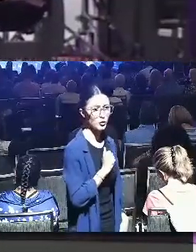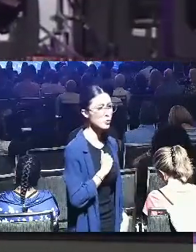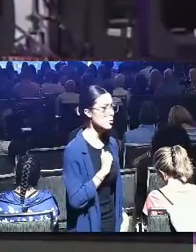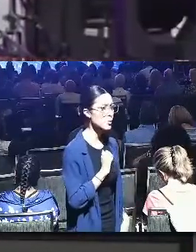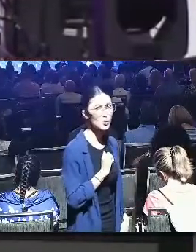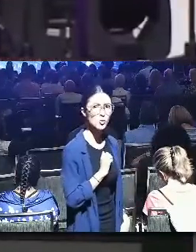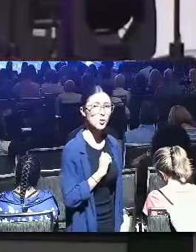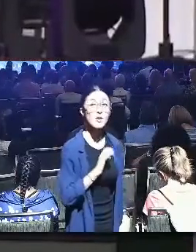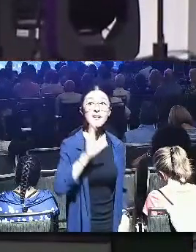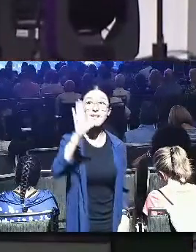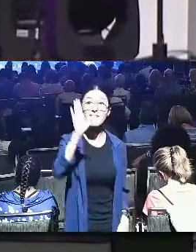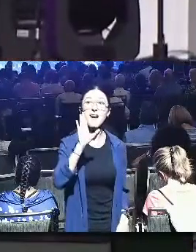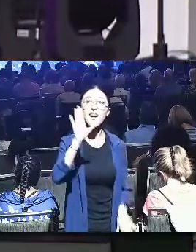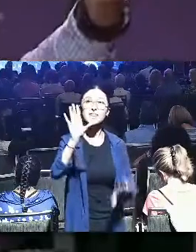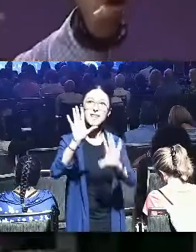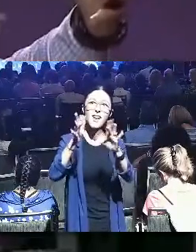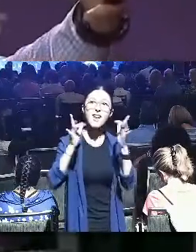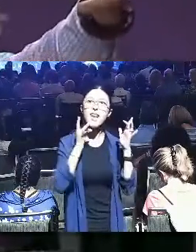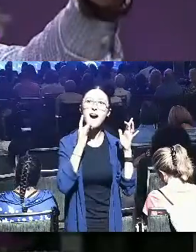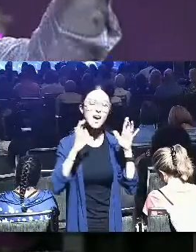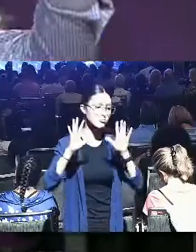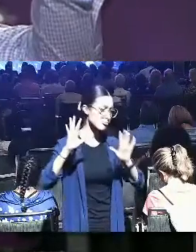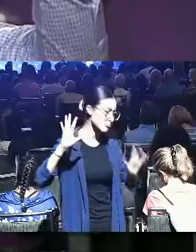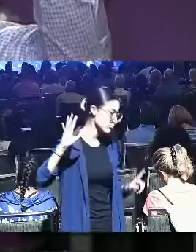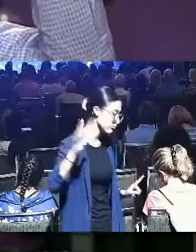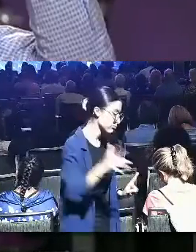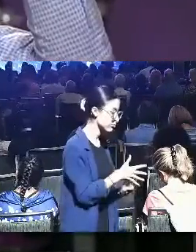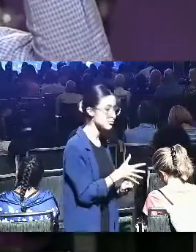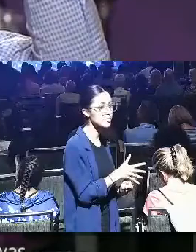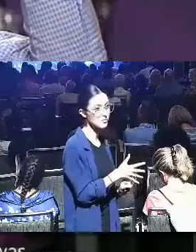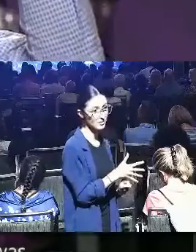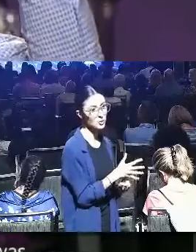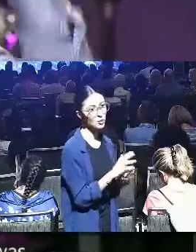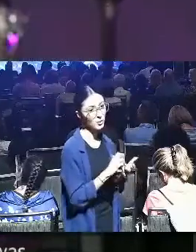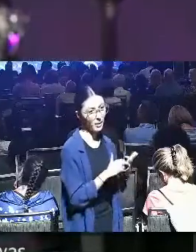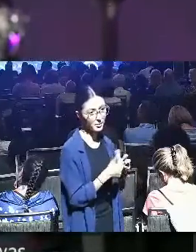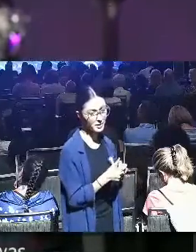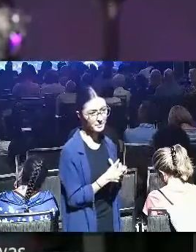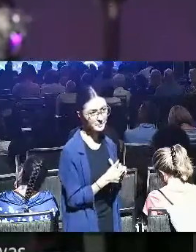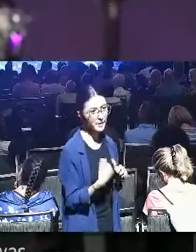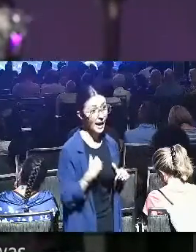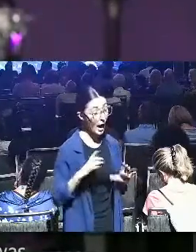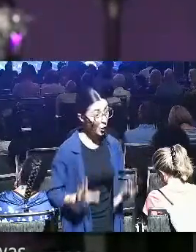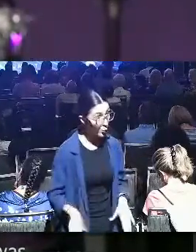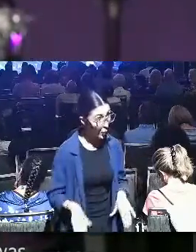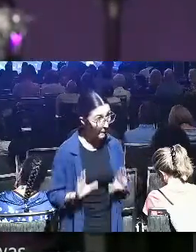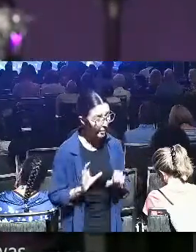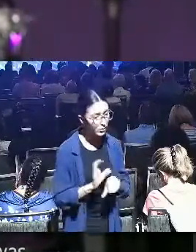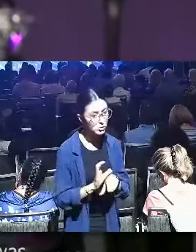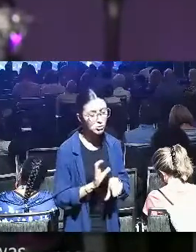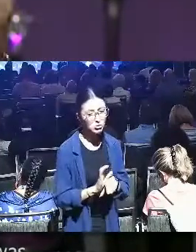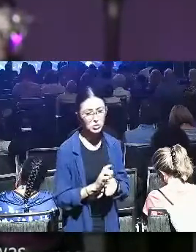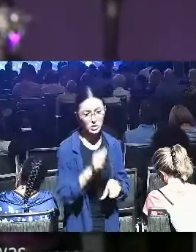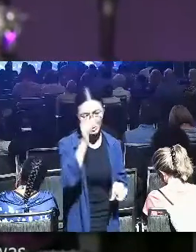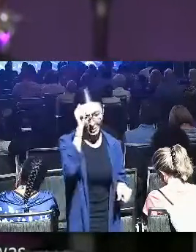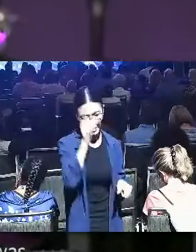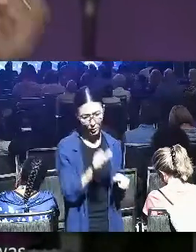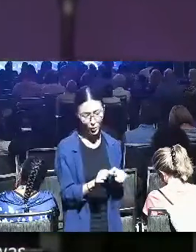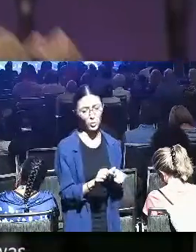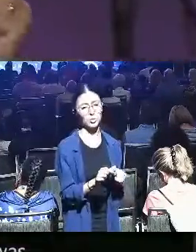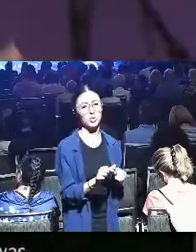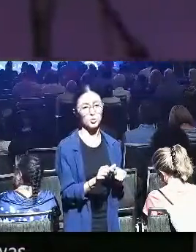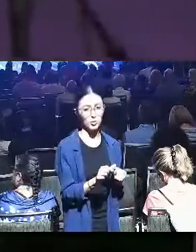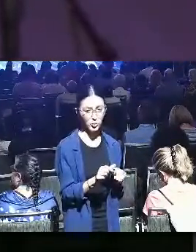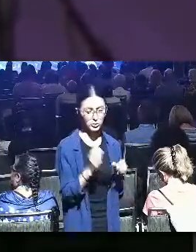problems. You know, I grew up in the church where I was like, wow, we are a people that value the transformative and visionary power